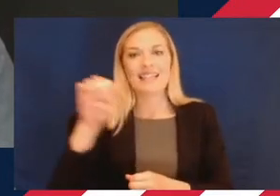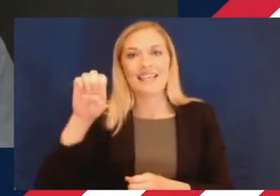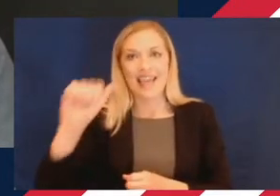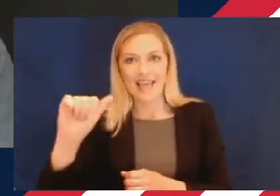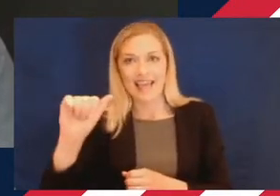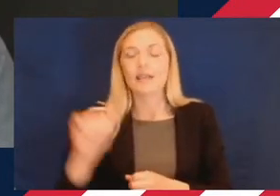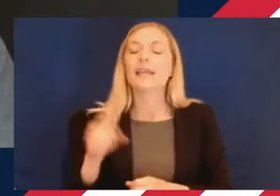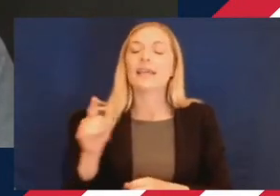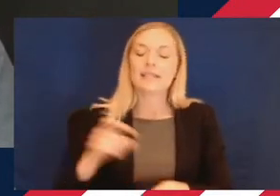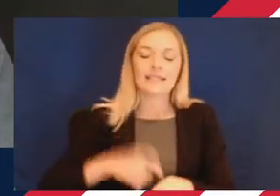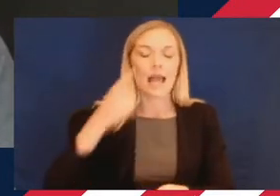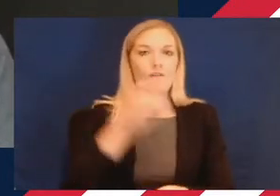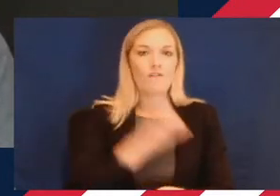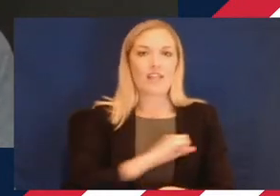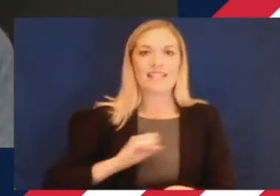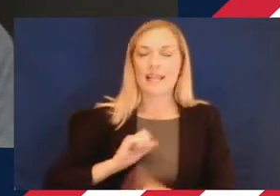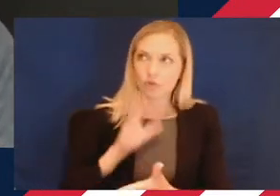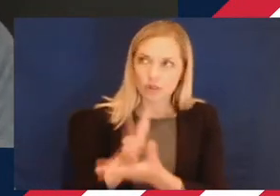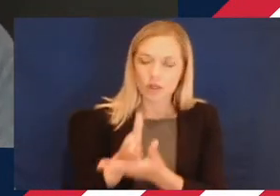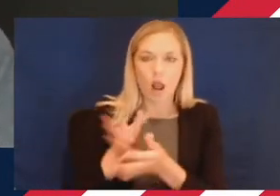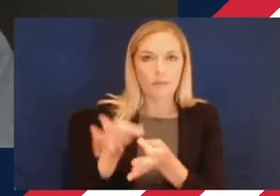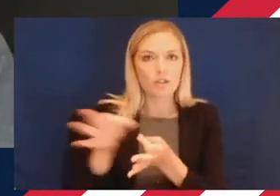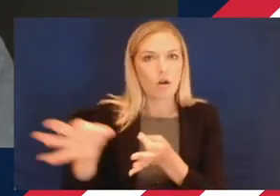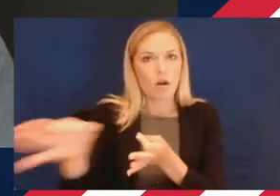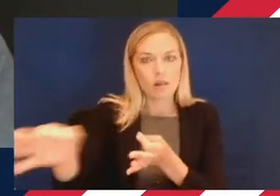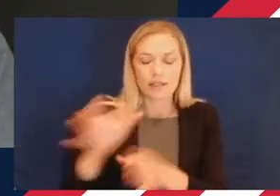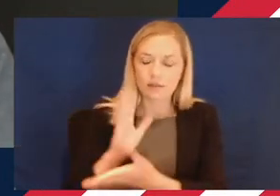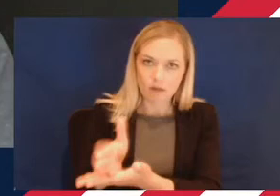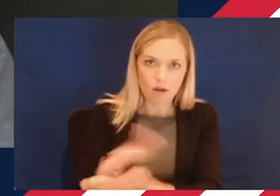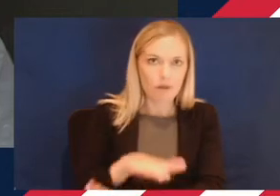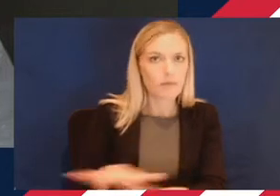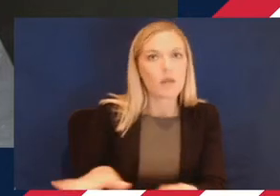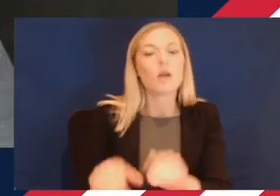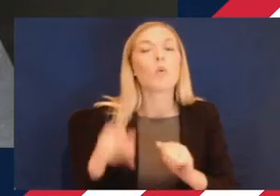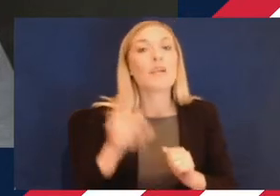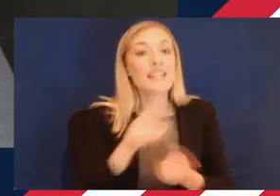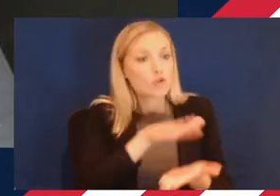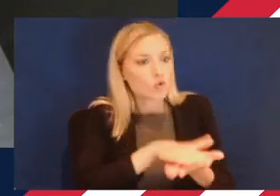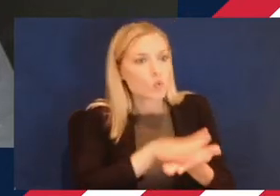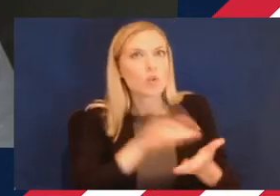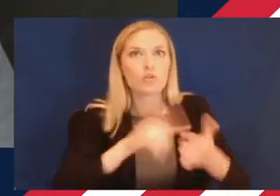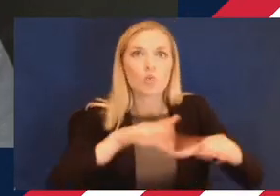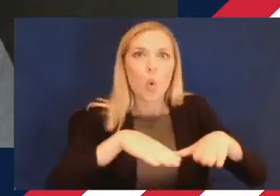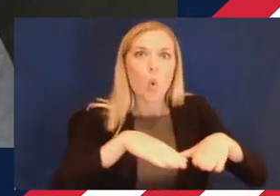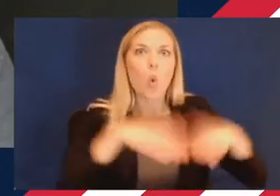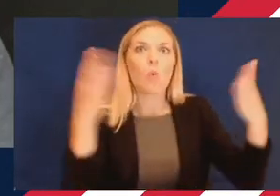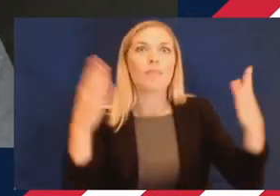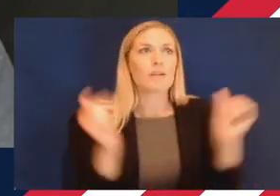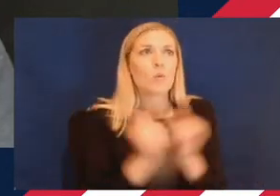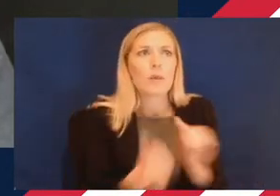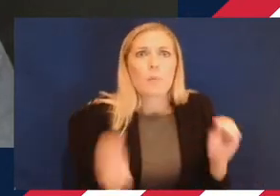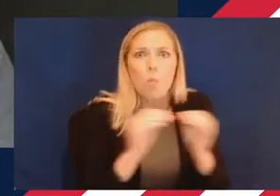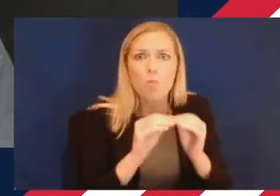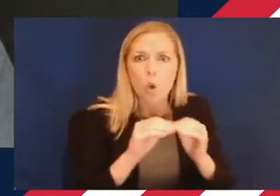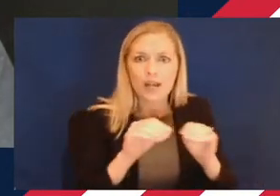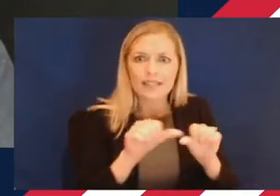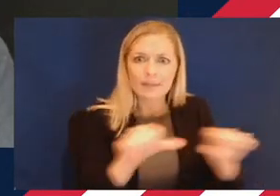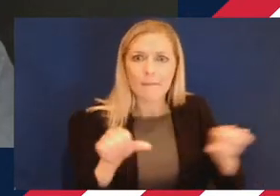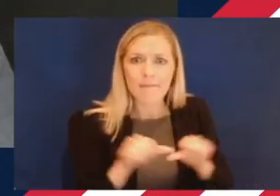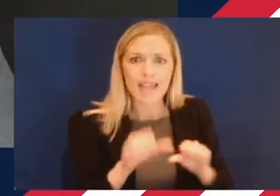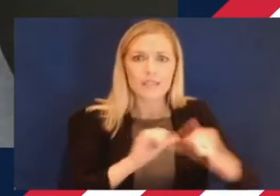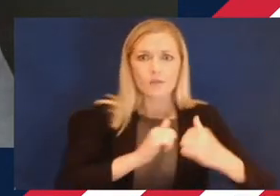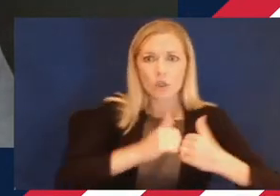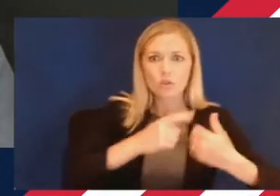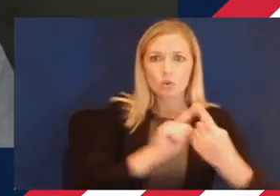are to reopen schools safely with classrooms and other spaces retrofitted for social distancing and personal protective equipment for students